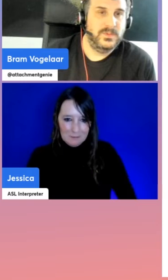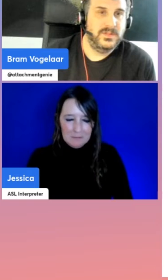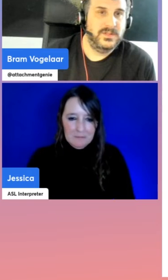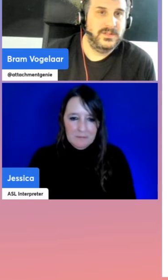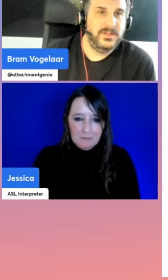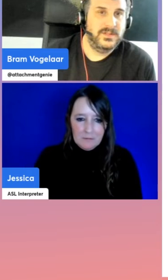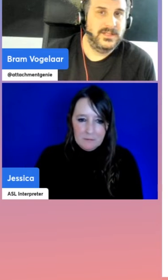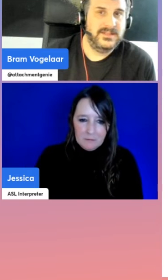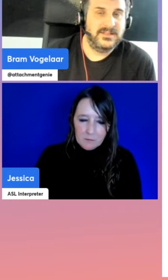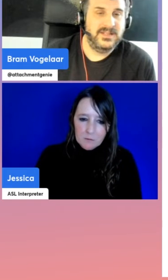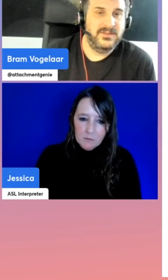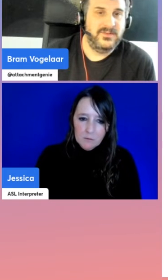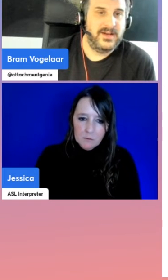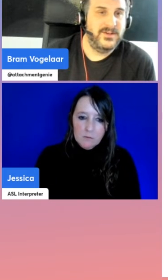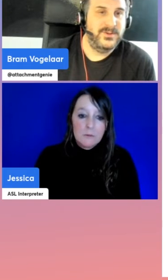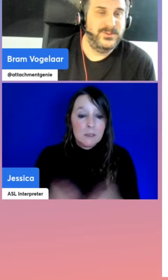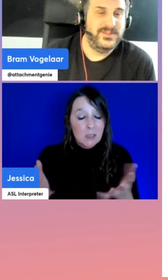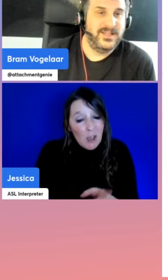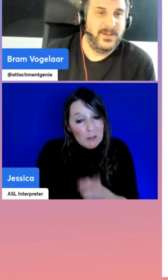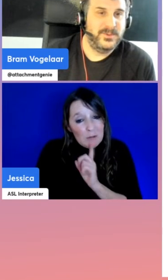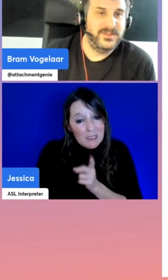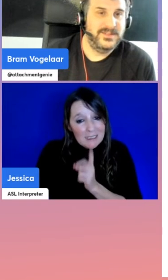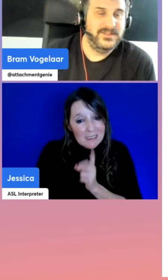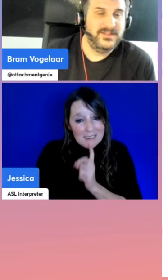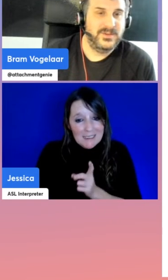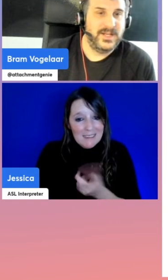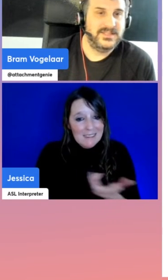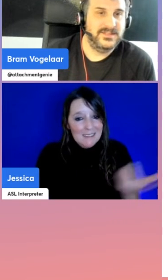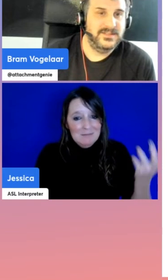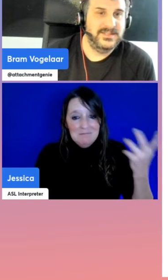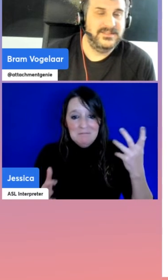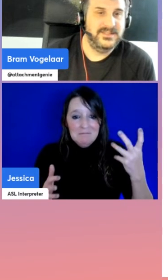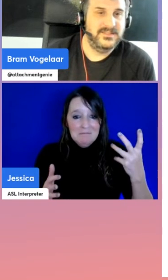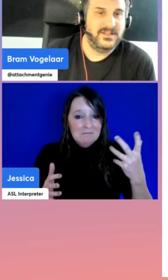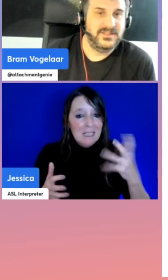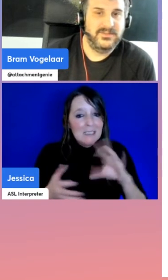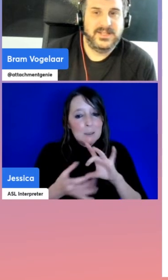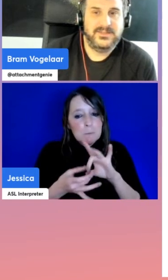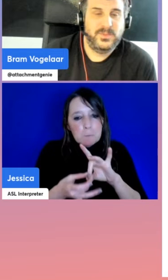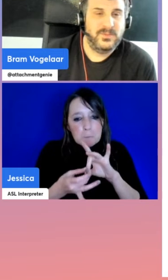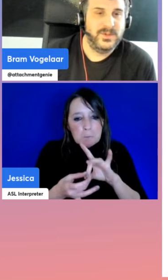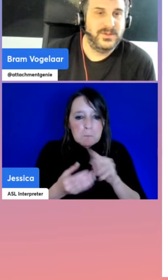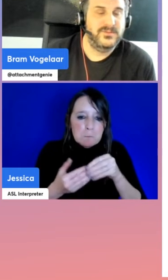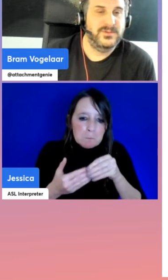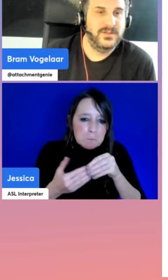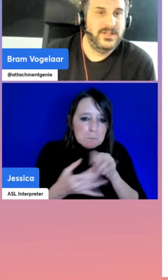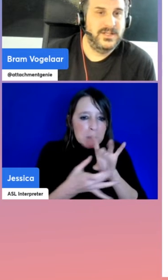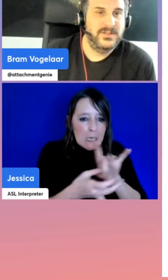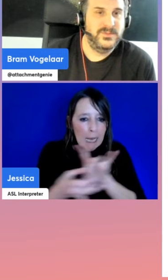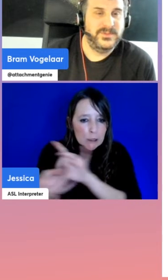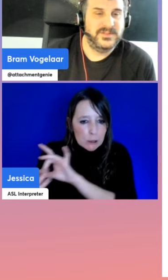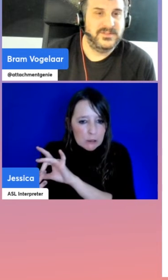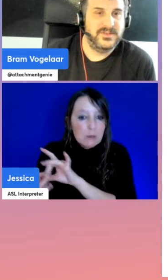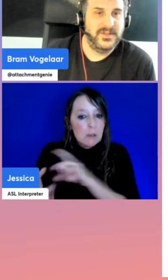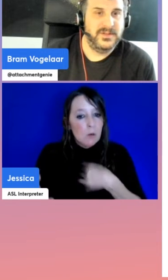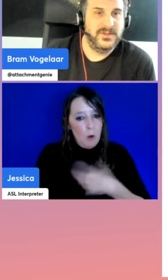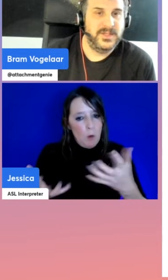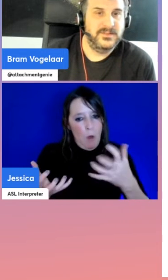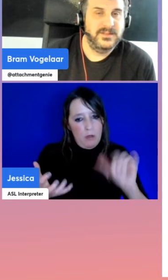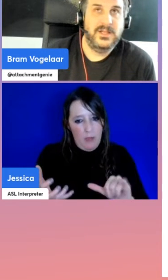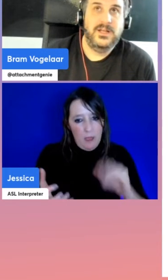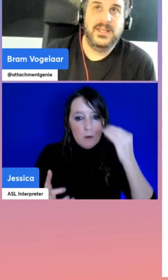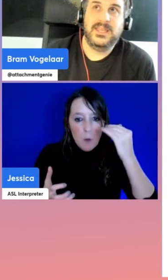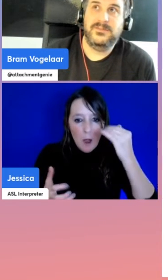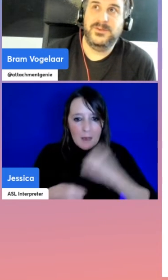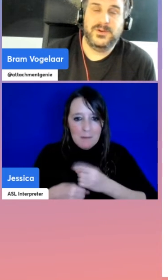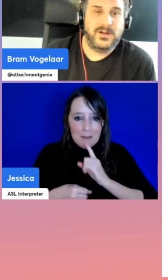So it's actually a very loosely coupled connection these clusters have, and that's what we're looking for to preserve our failure